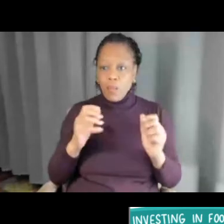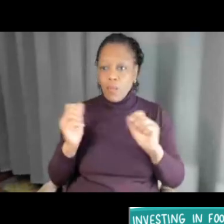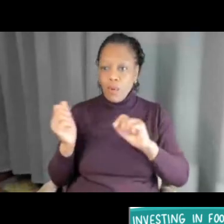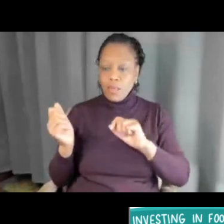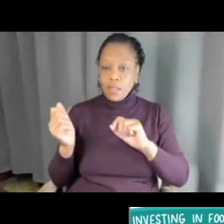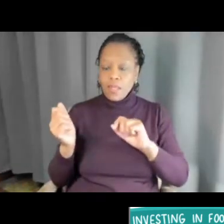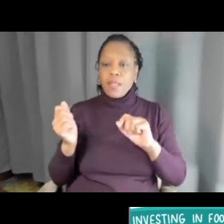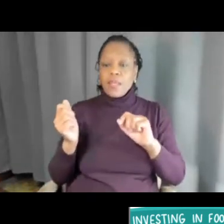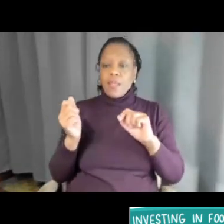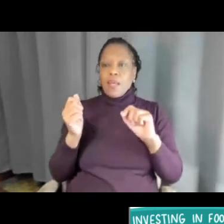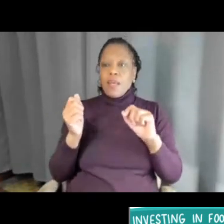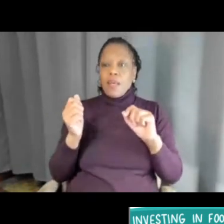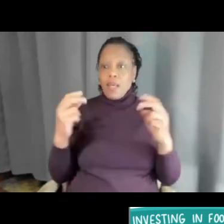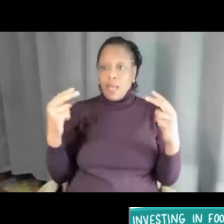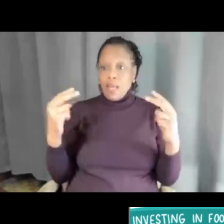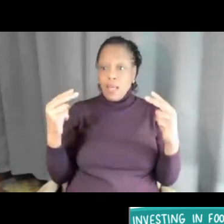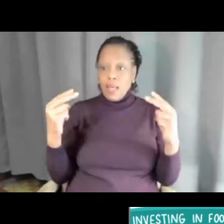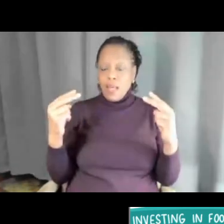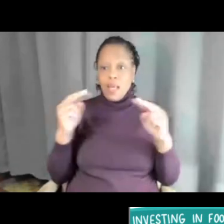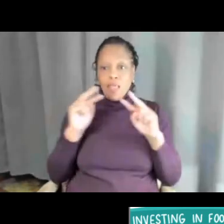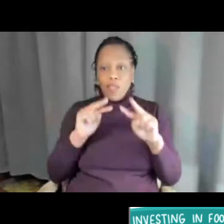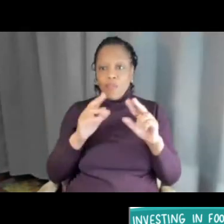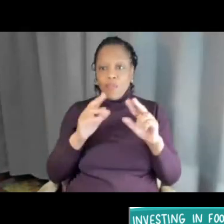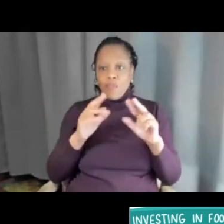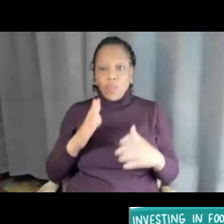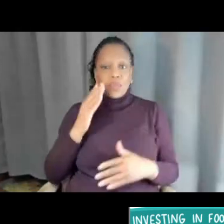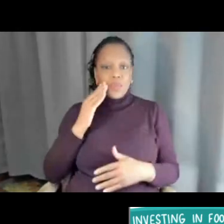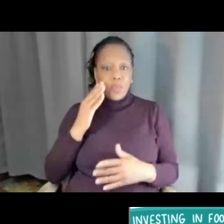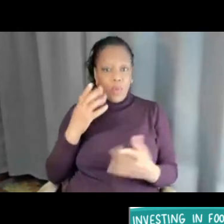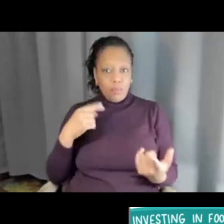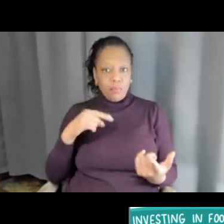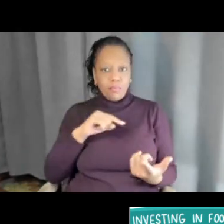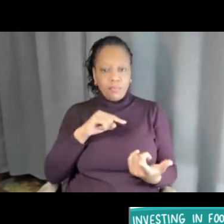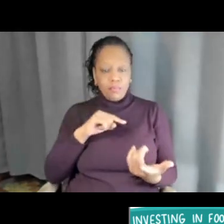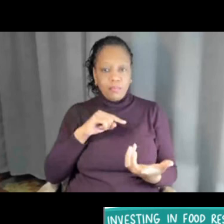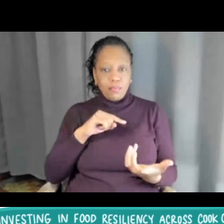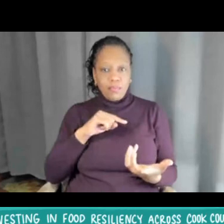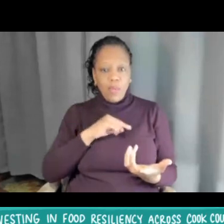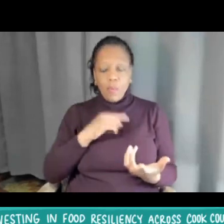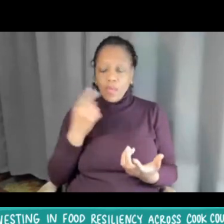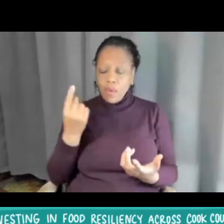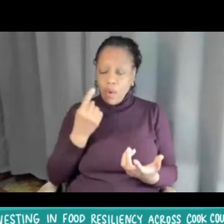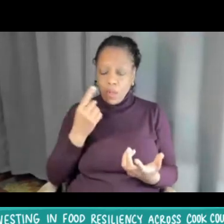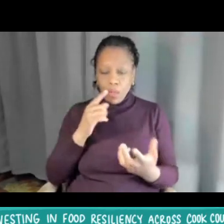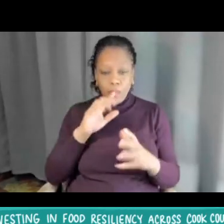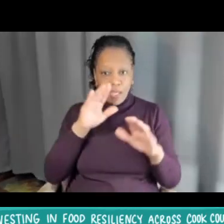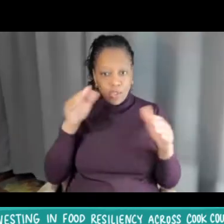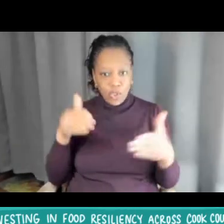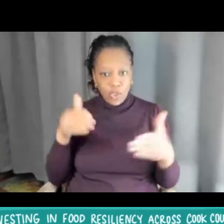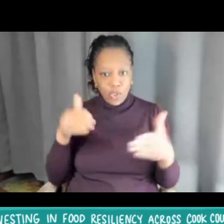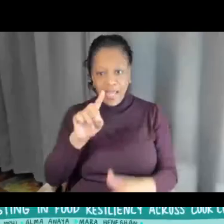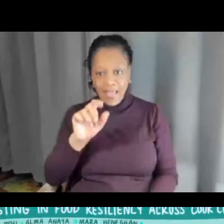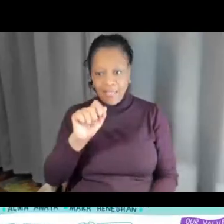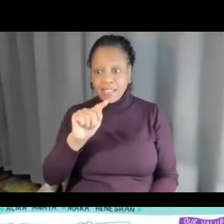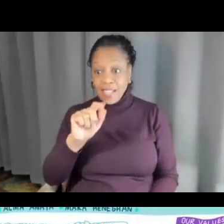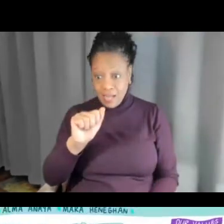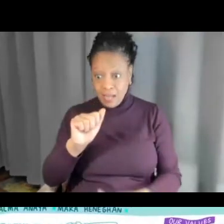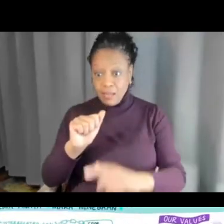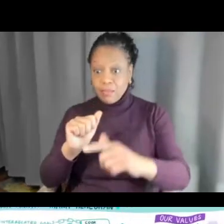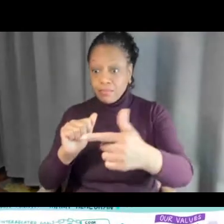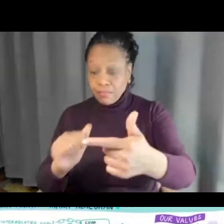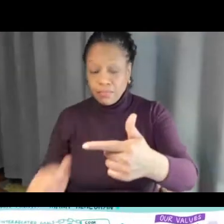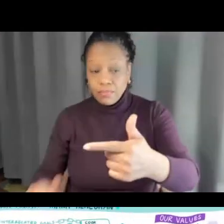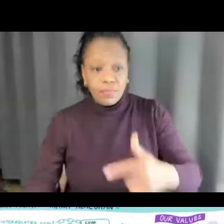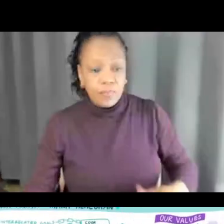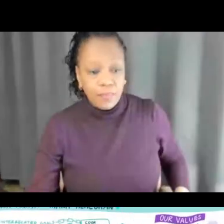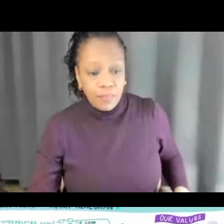know that we always look at the data when we're making decisions about allocating resources. And that goes to whether we're